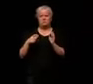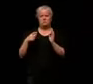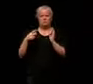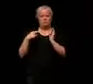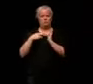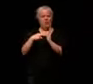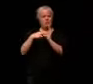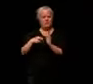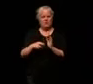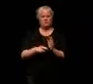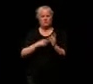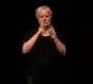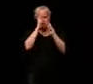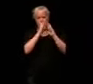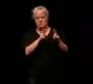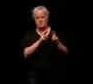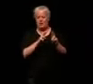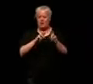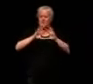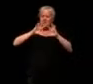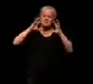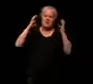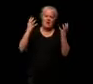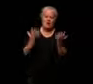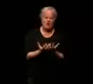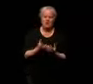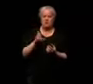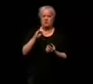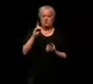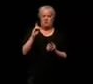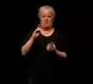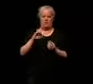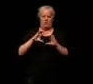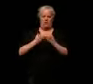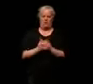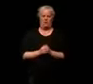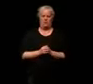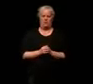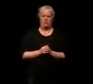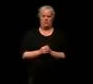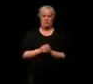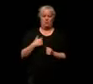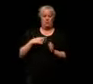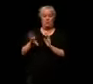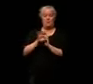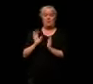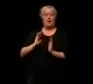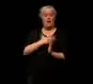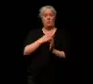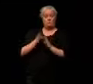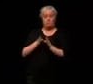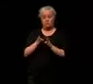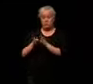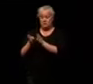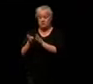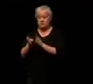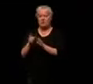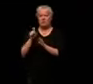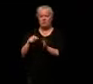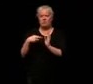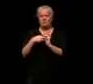respect the entirety of our party when we choose our direction. Because that is what New Yorkers want.